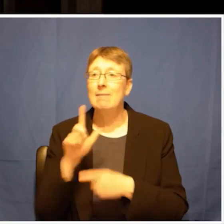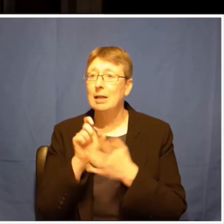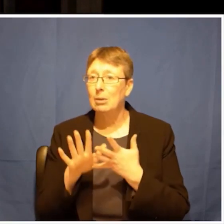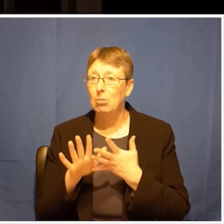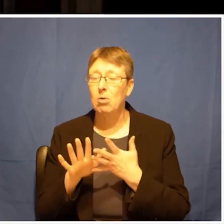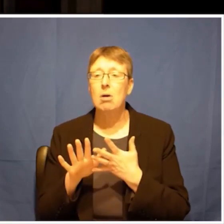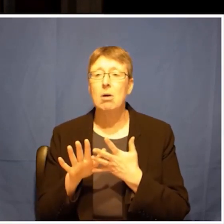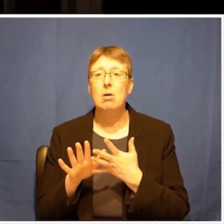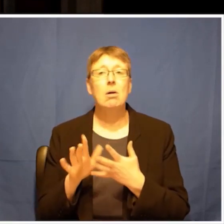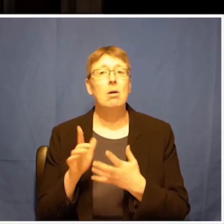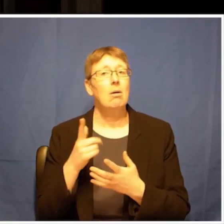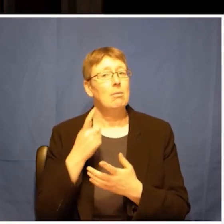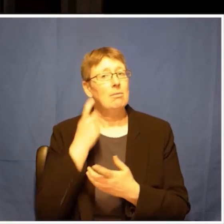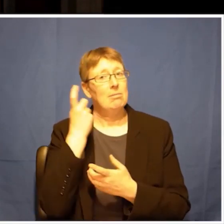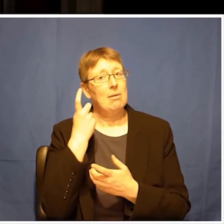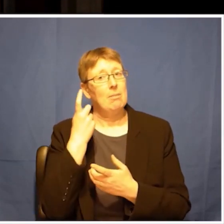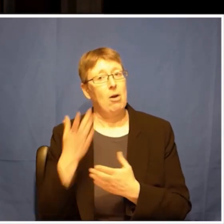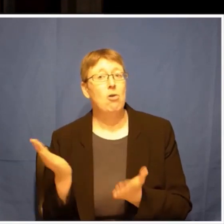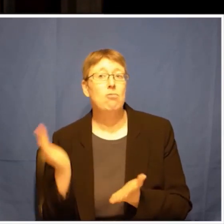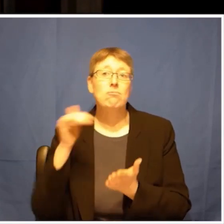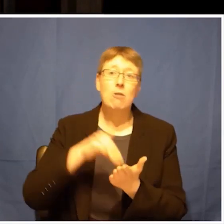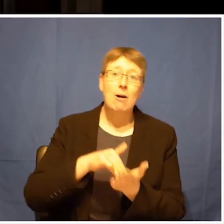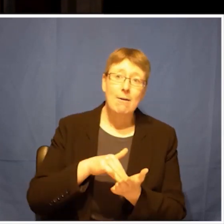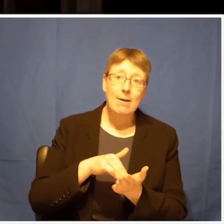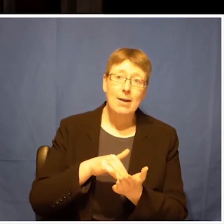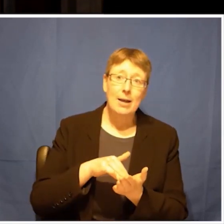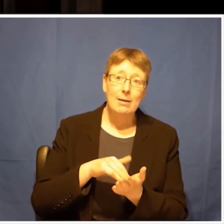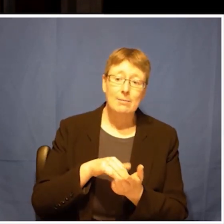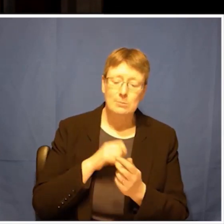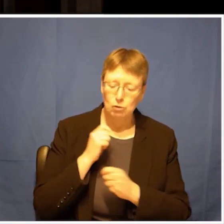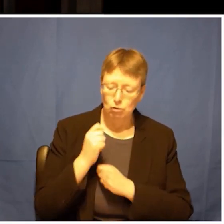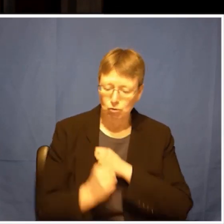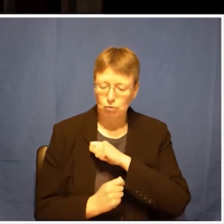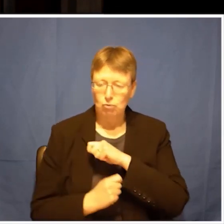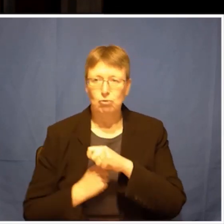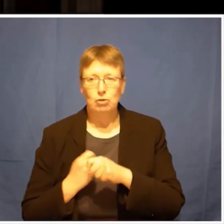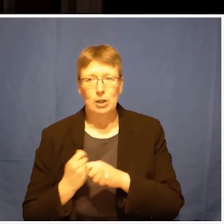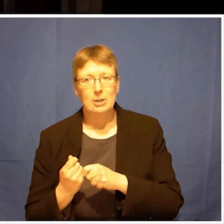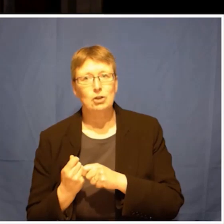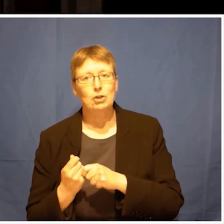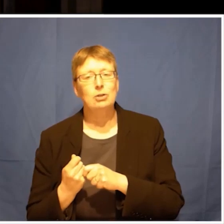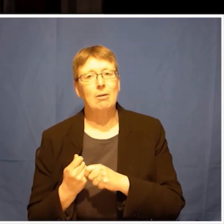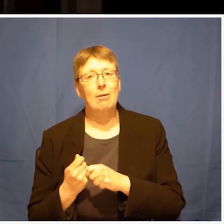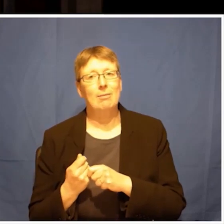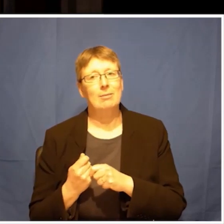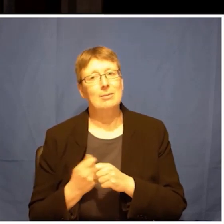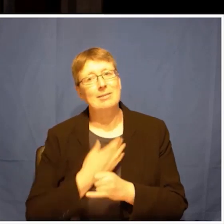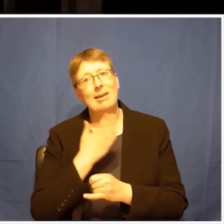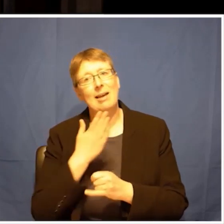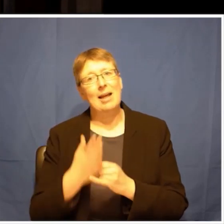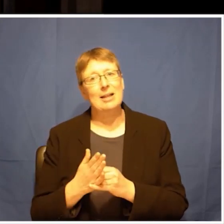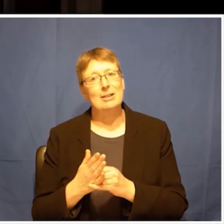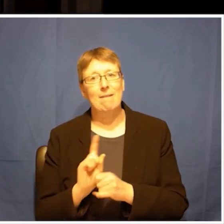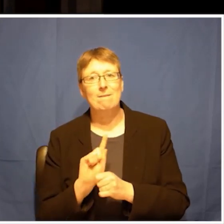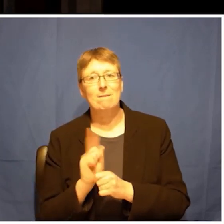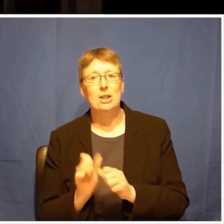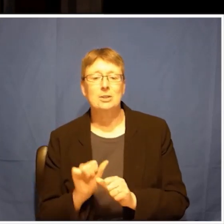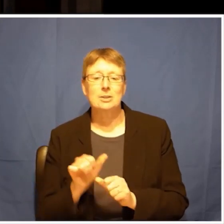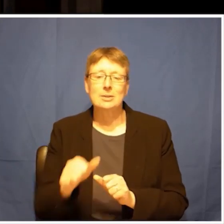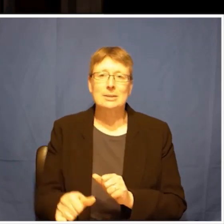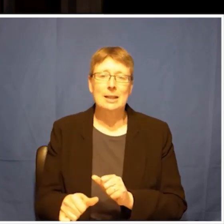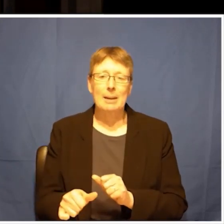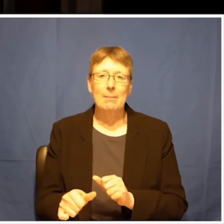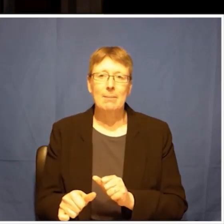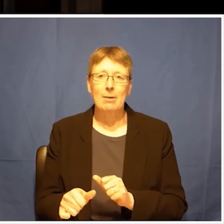Edinburgh, a changed person from who you were when you arrived. This is the end of the first stage of an amazing life, and